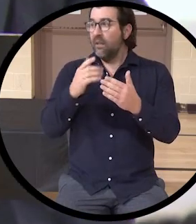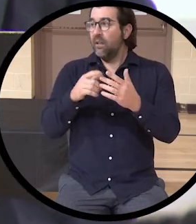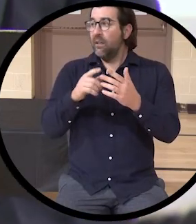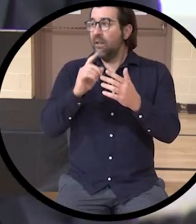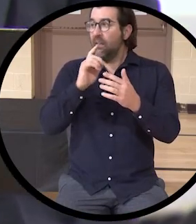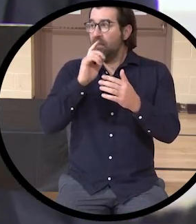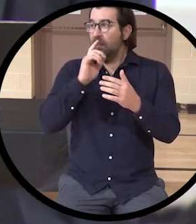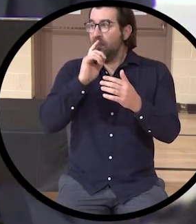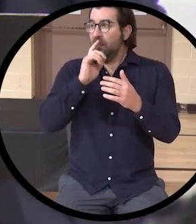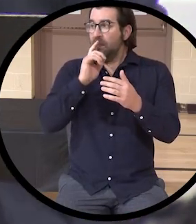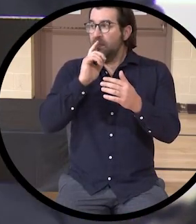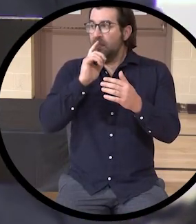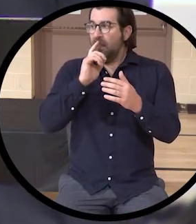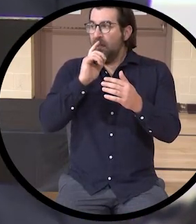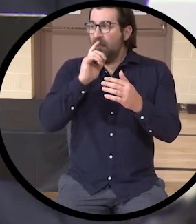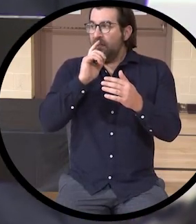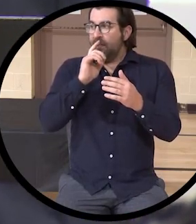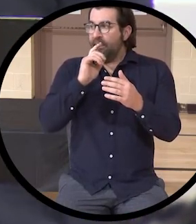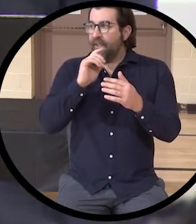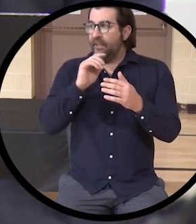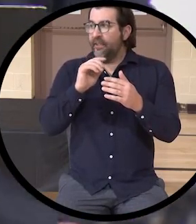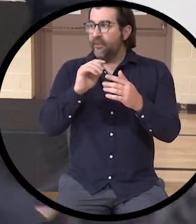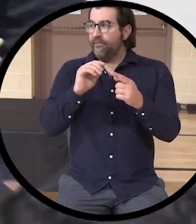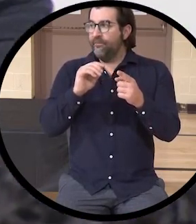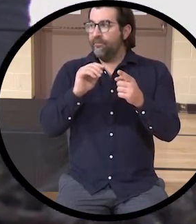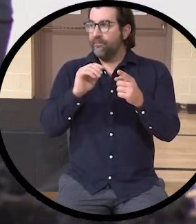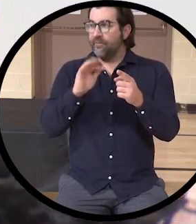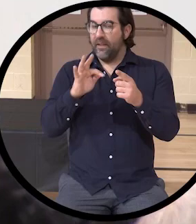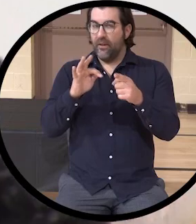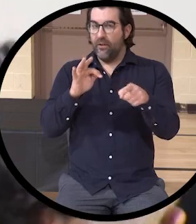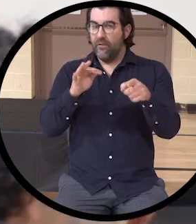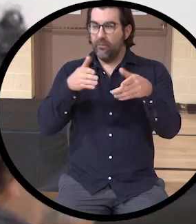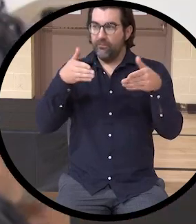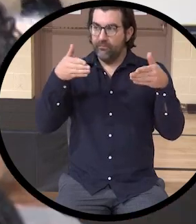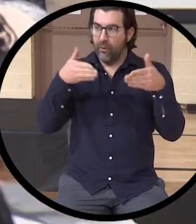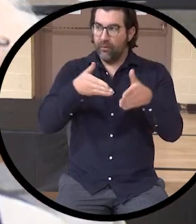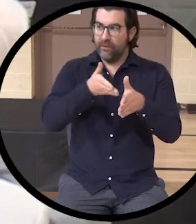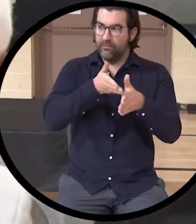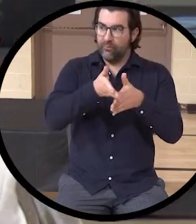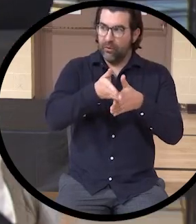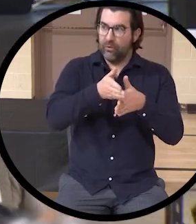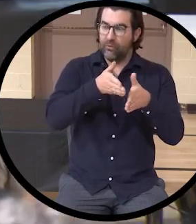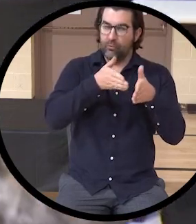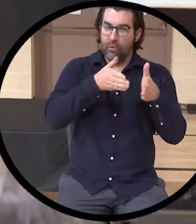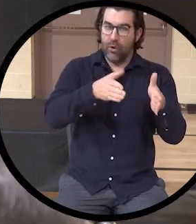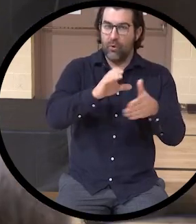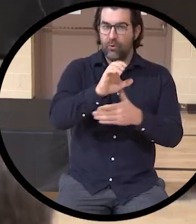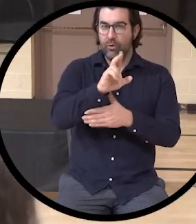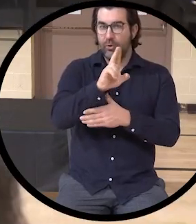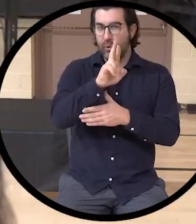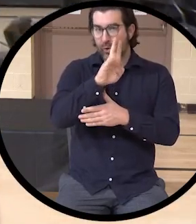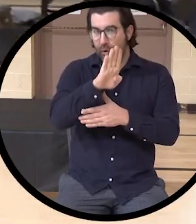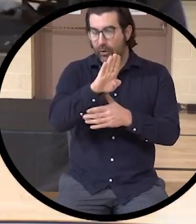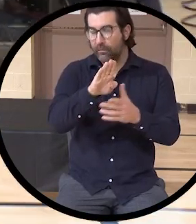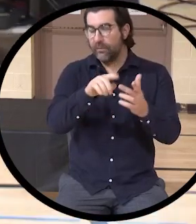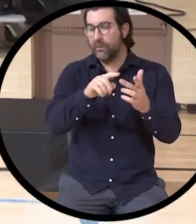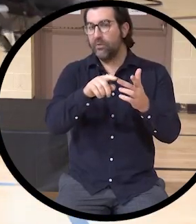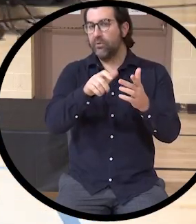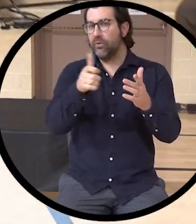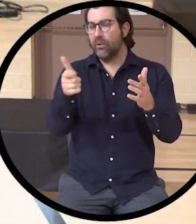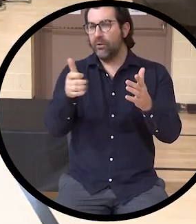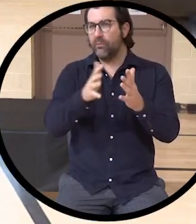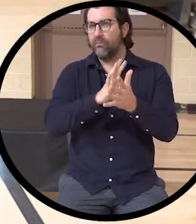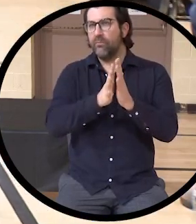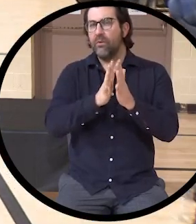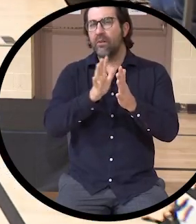way, and I don't know if you're strictly forced to just deal with roadways and curbs and traffic flow, but Is there any way